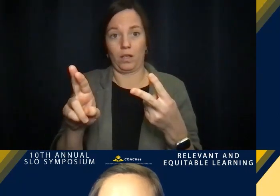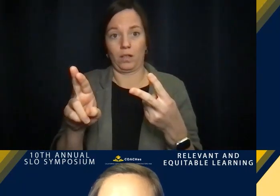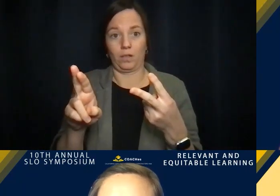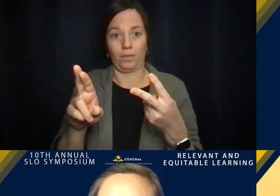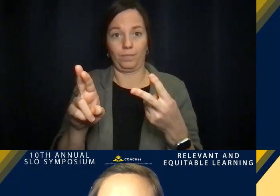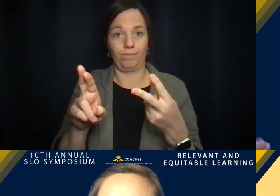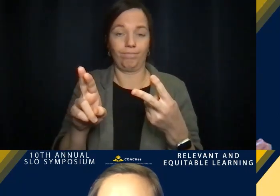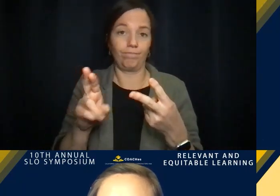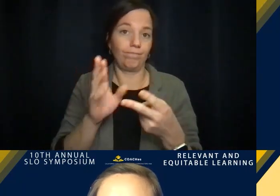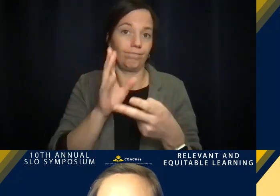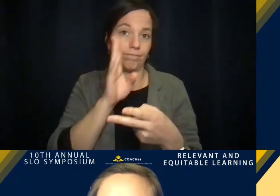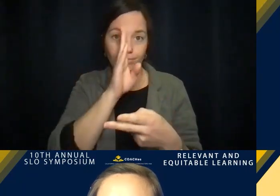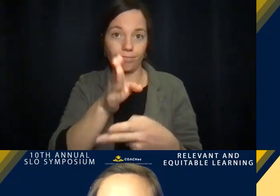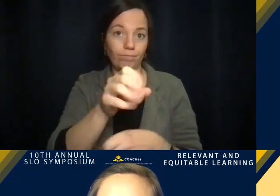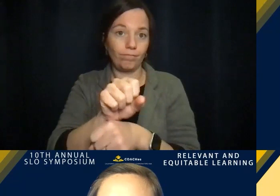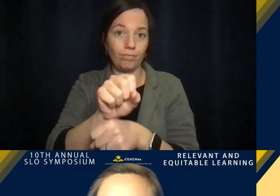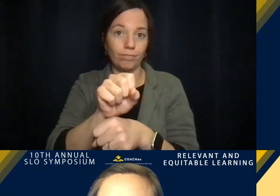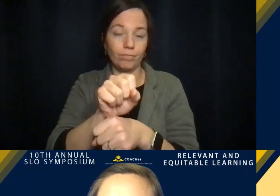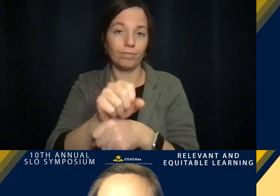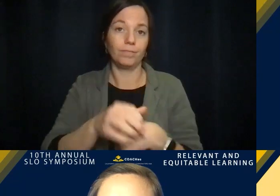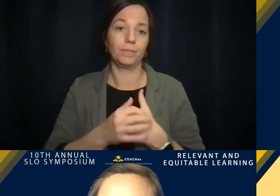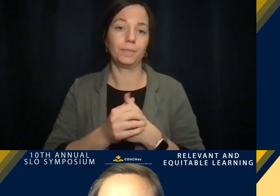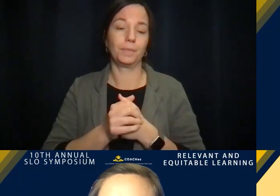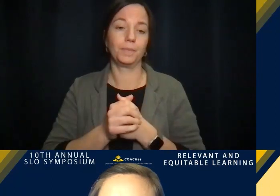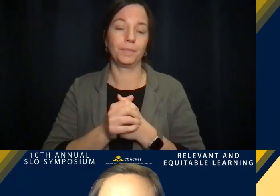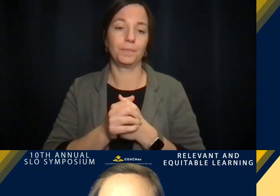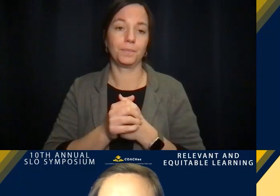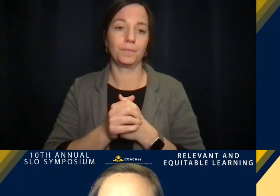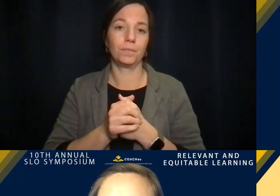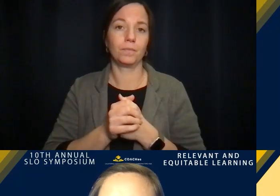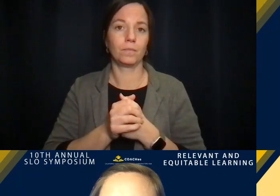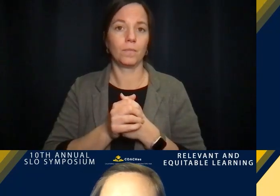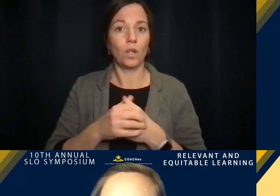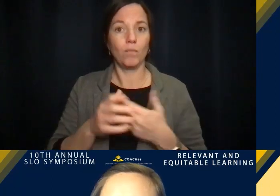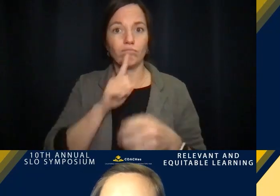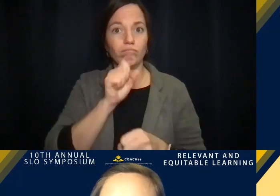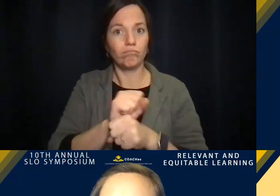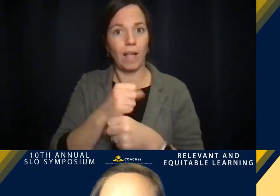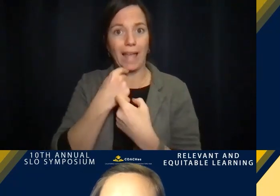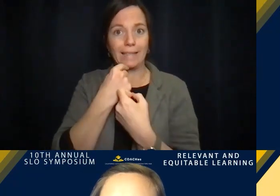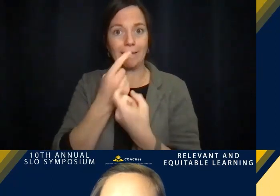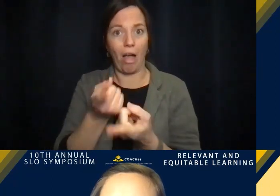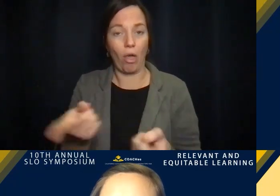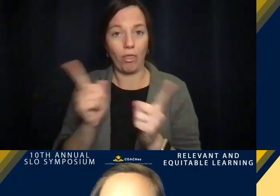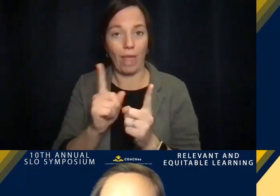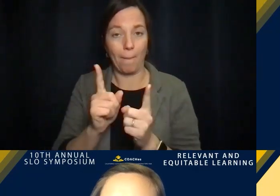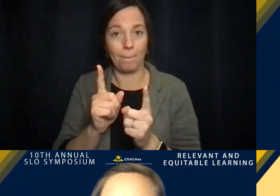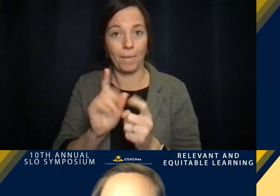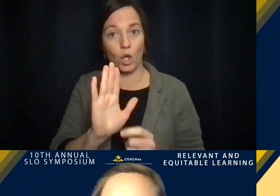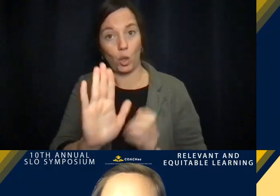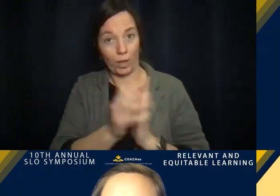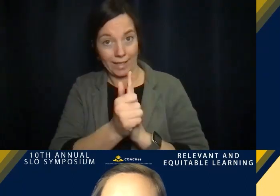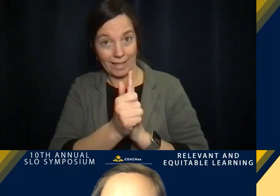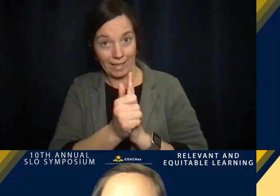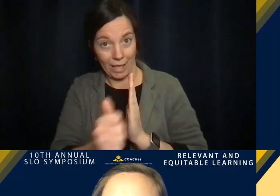whether that's a work, you know, a work entry into the workforce. You're telling them, here are the marketable skills you're going to be